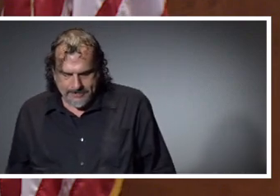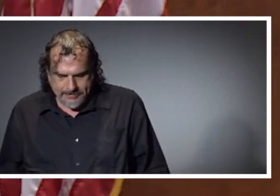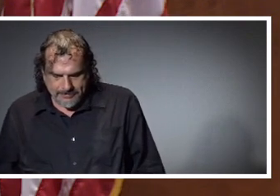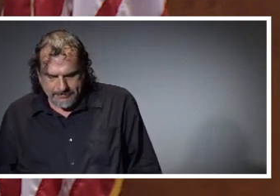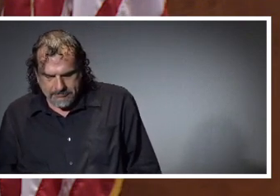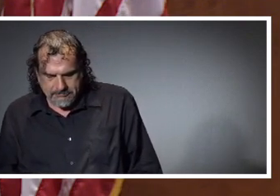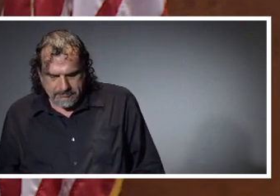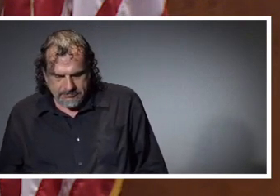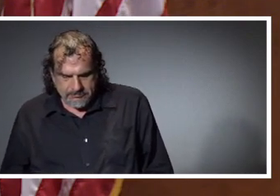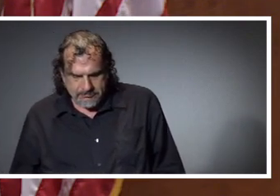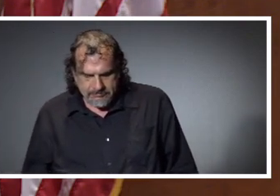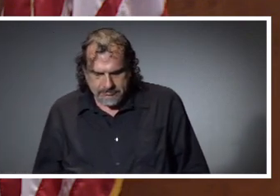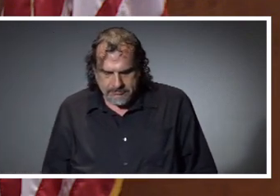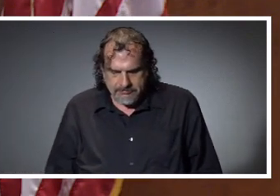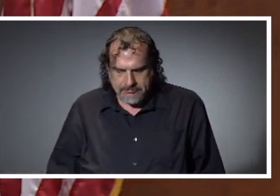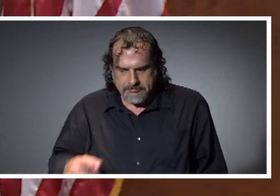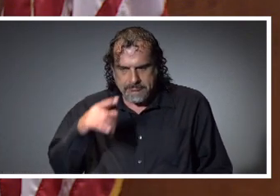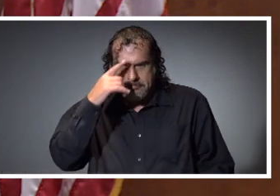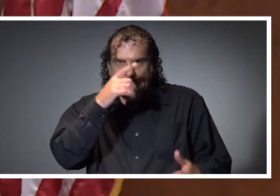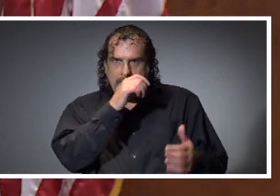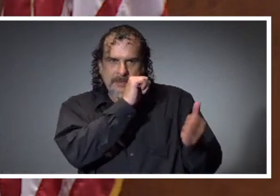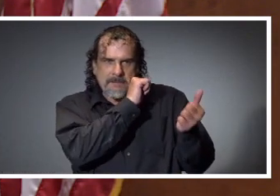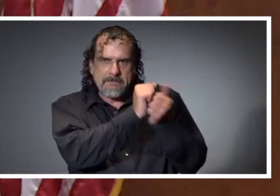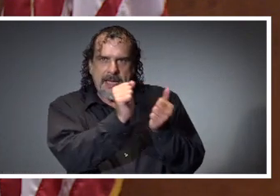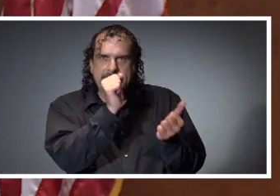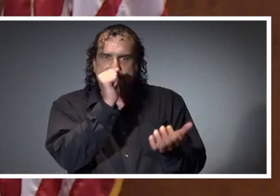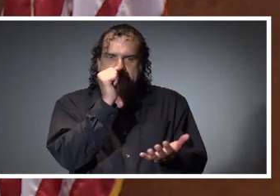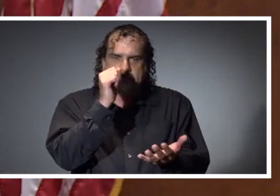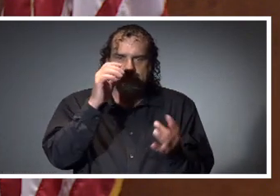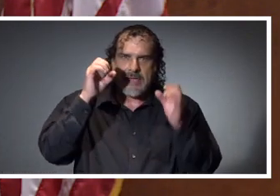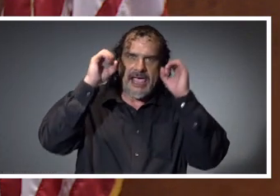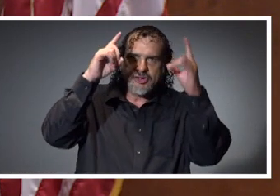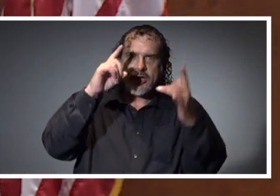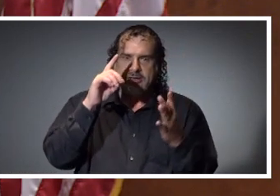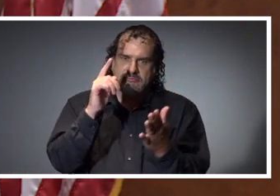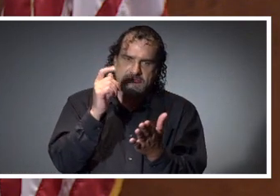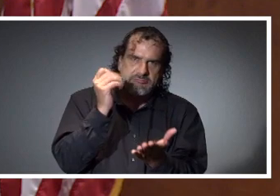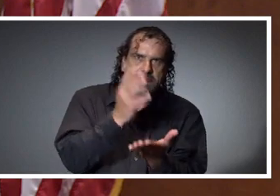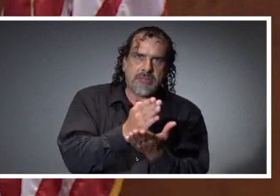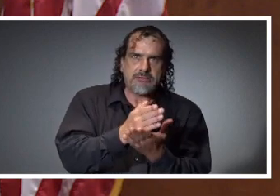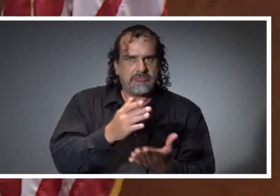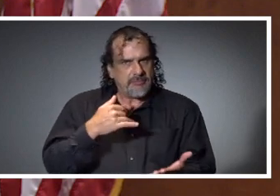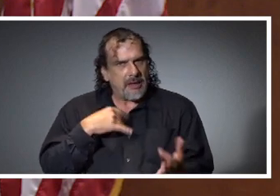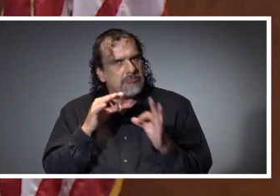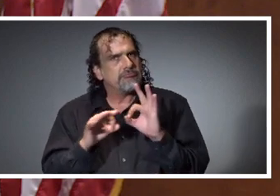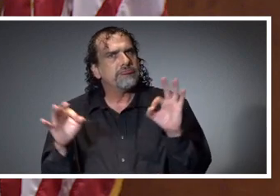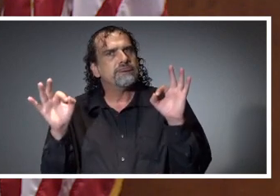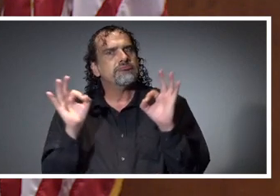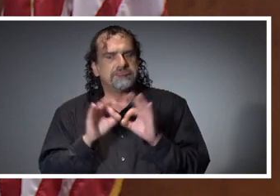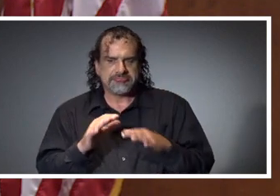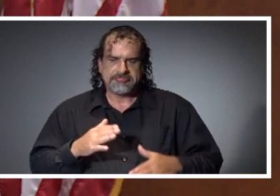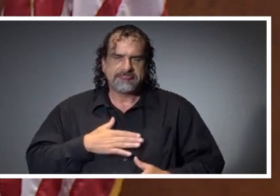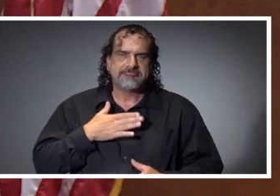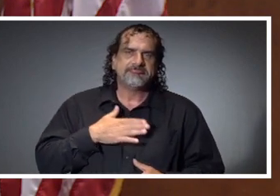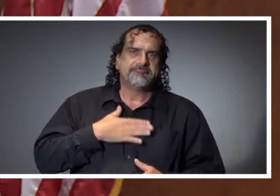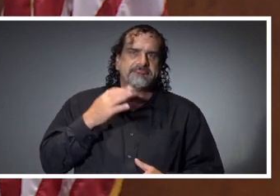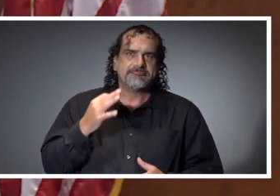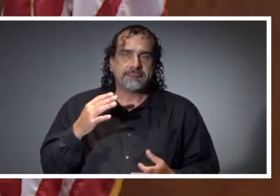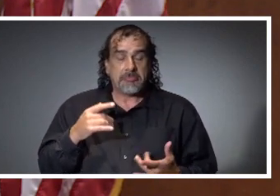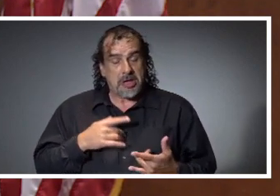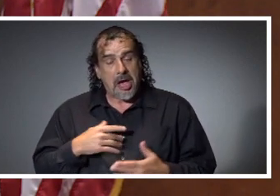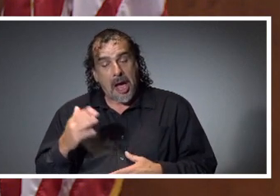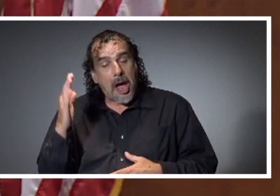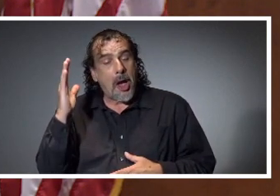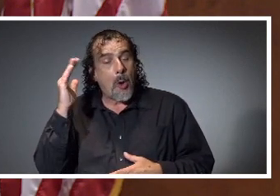I thought getting the education budget done was certainly important as well. I'm glad that they did that. And I'm hopeful